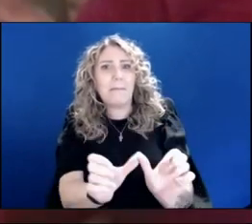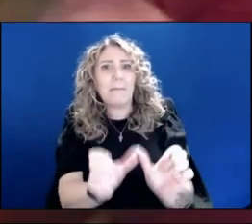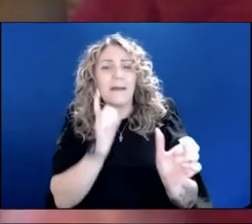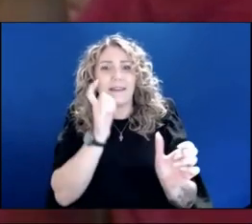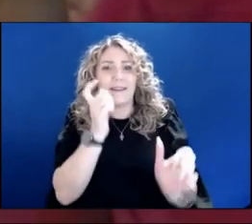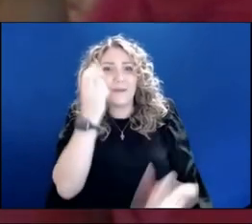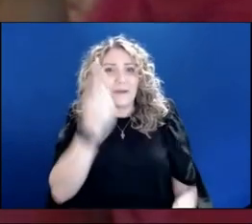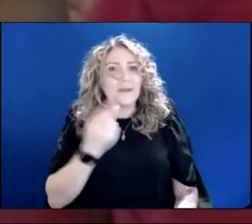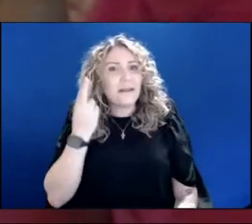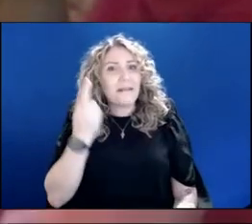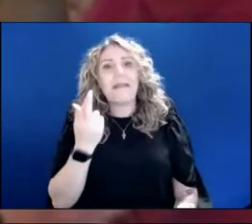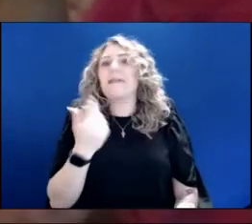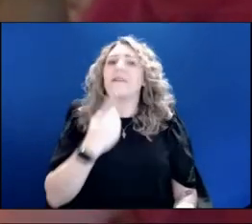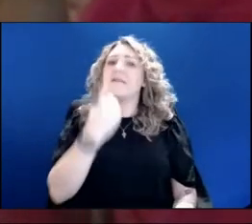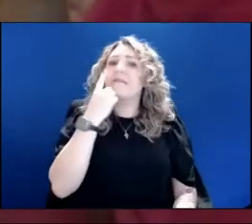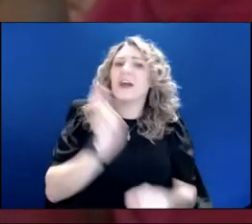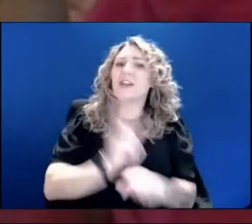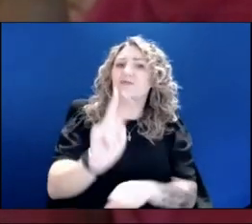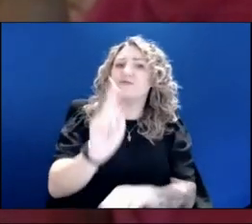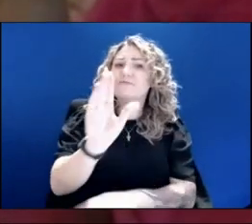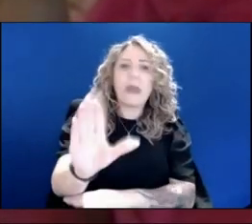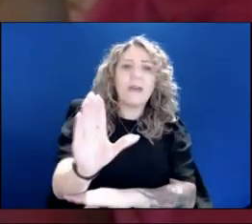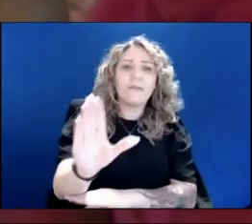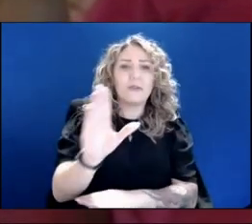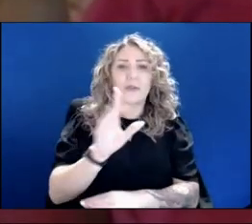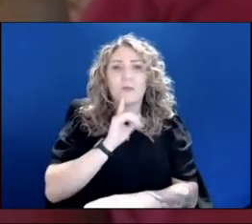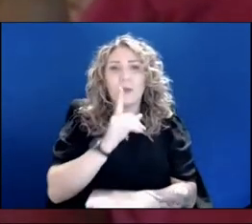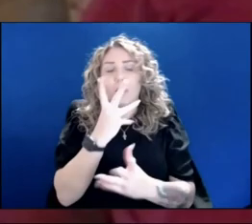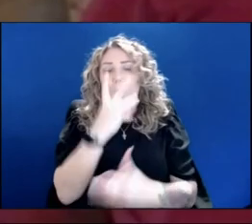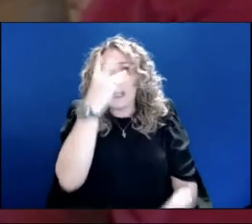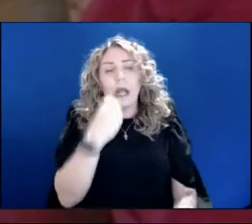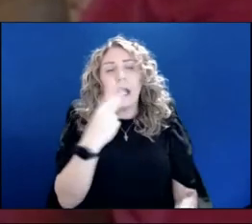like, 2 o'clock in the afternoon, you were supposed to, you know, really want a nap.